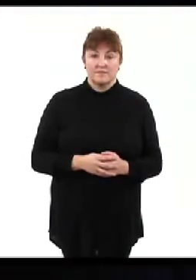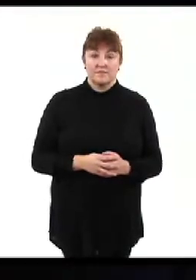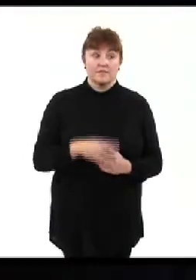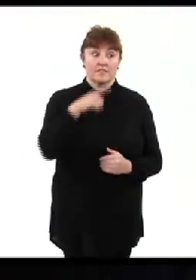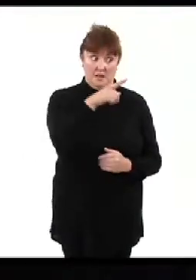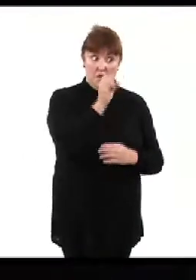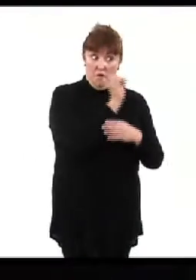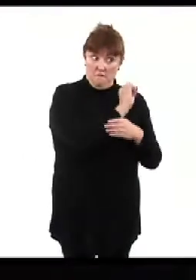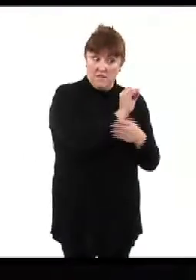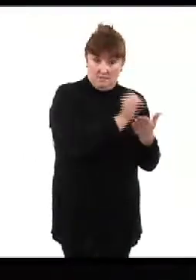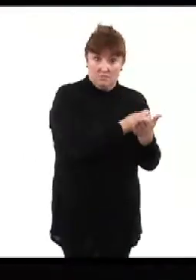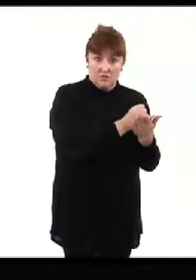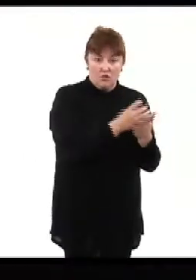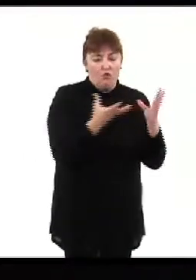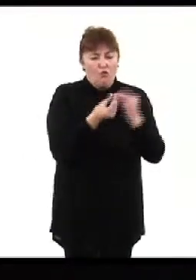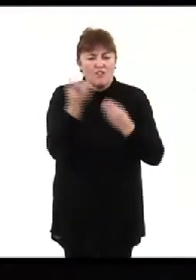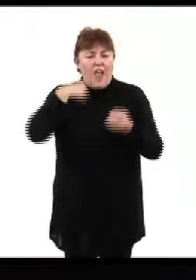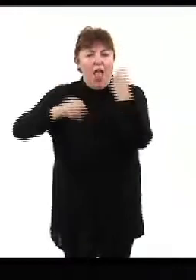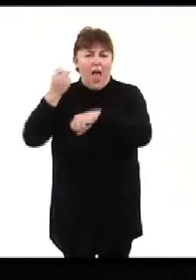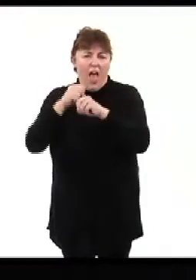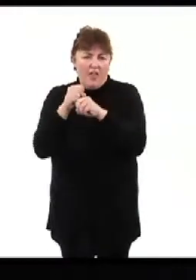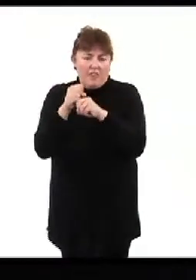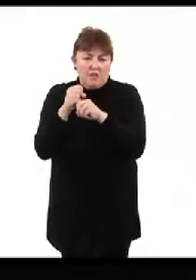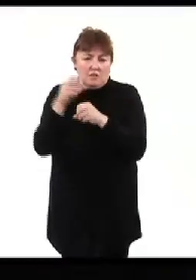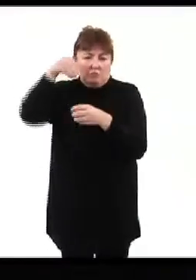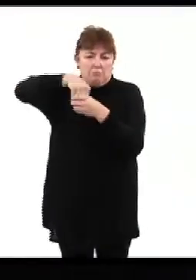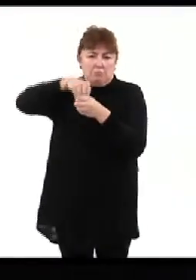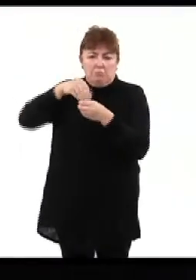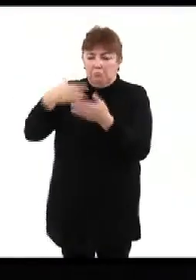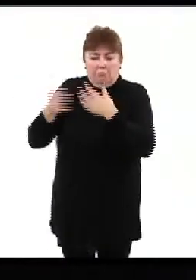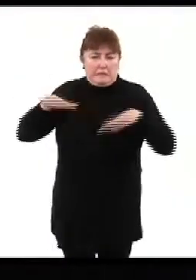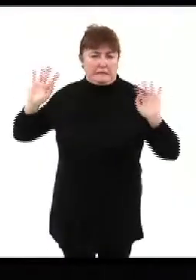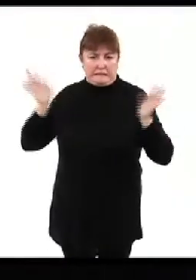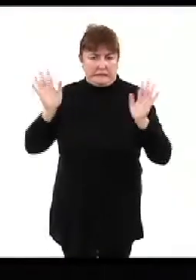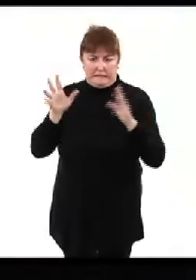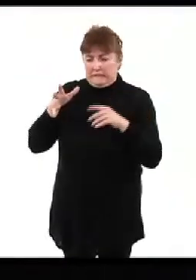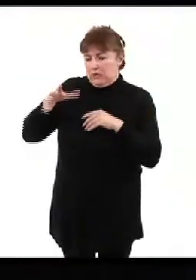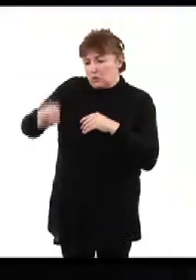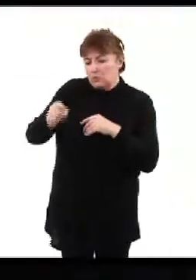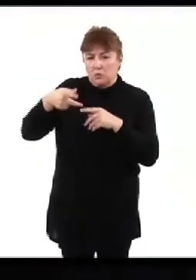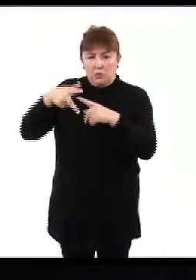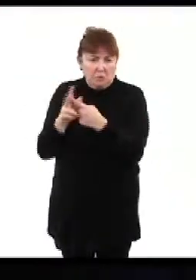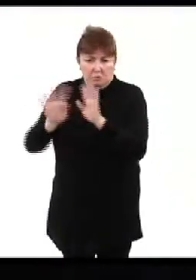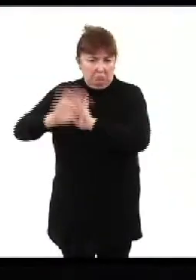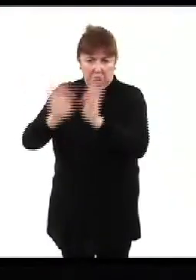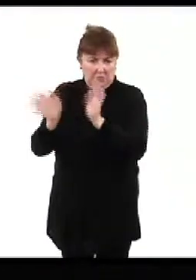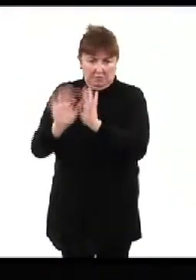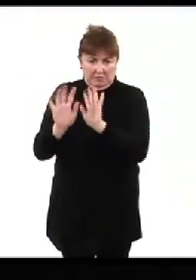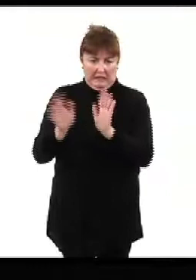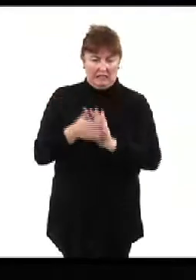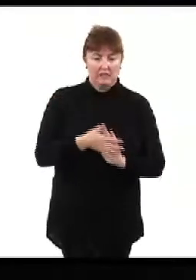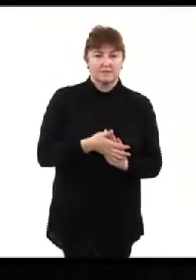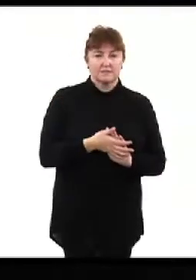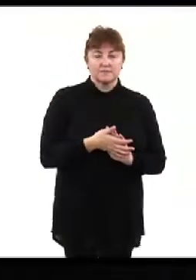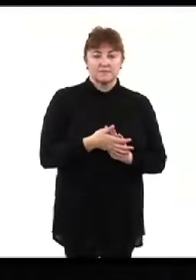So we compared the production of these types of verbs with actions that didn't involve any kind